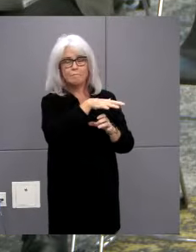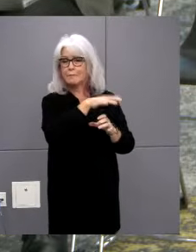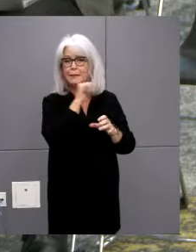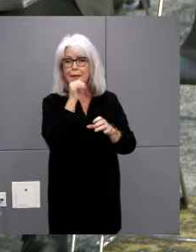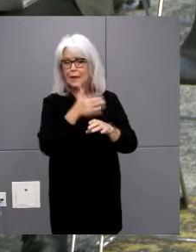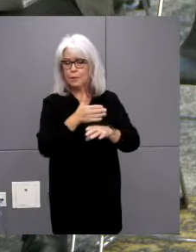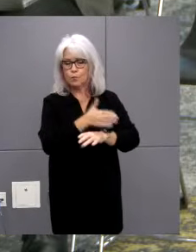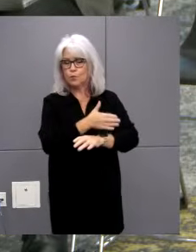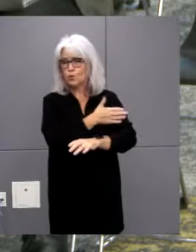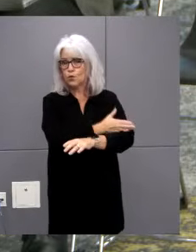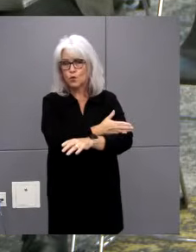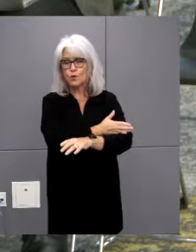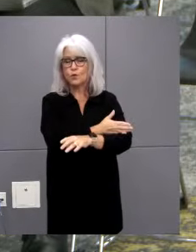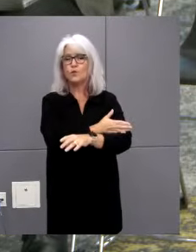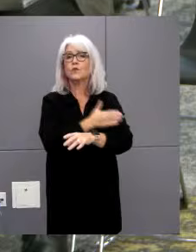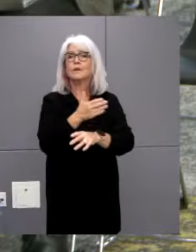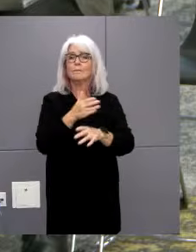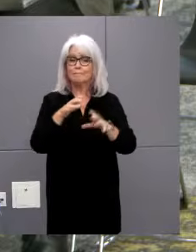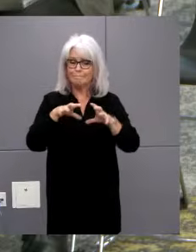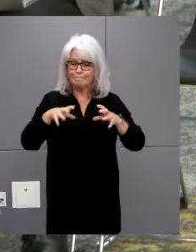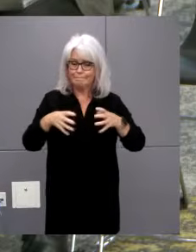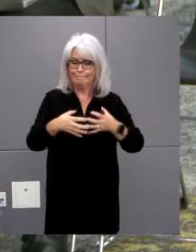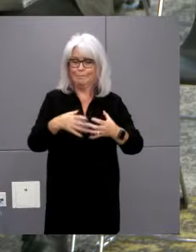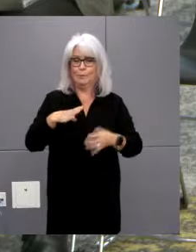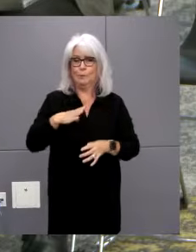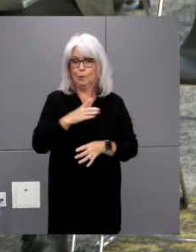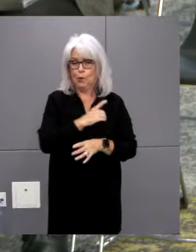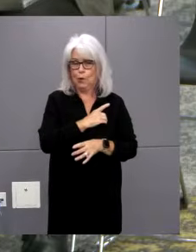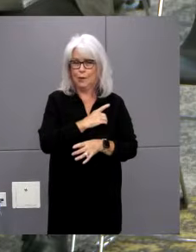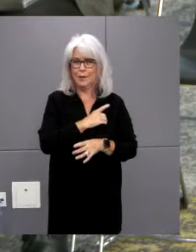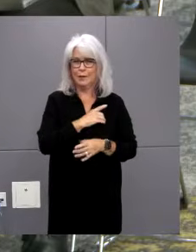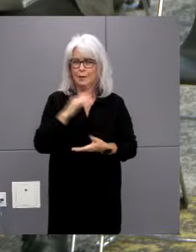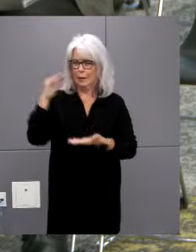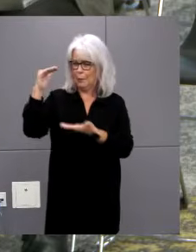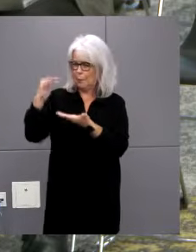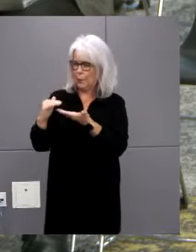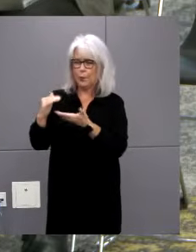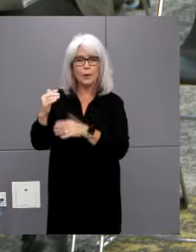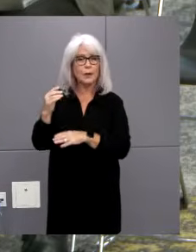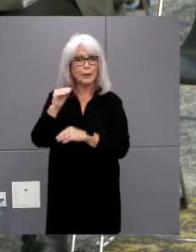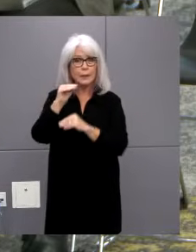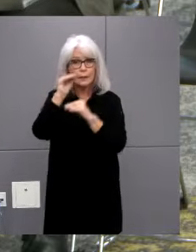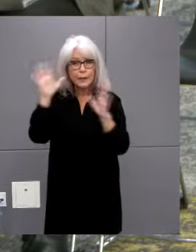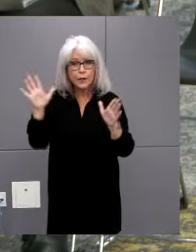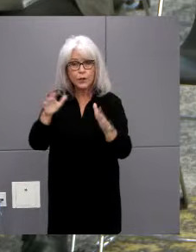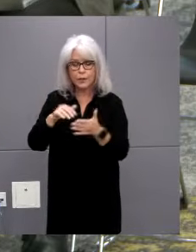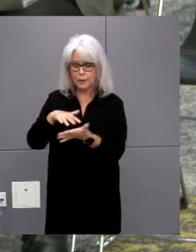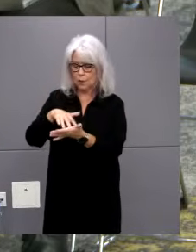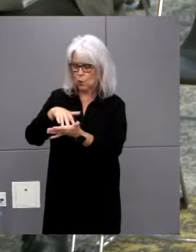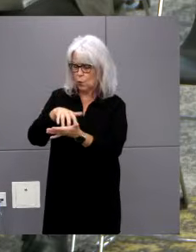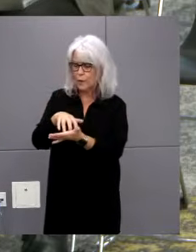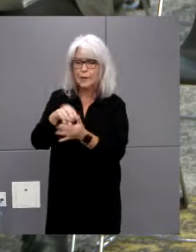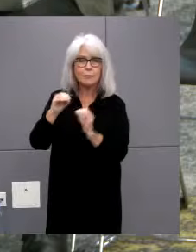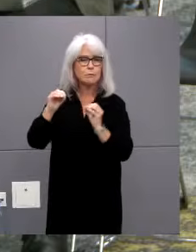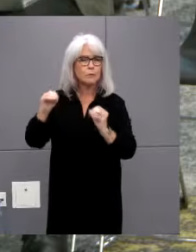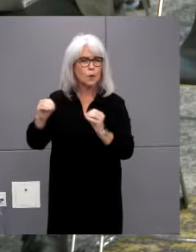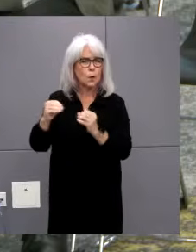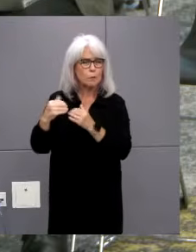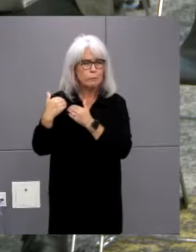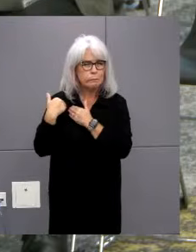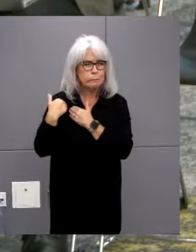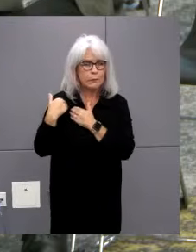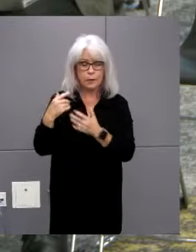improve governance. It reduces clarity, weakens accountability, and makes